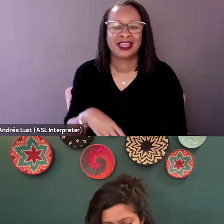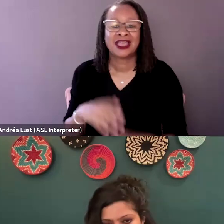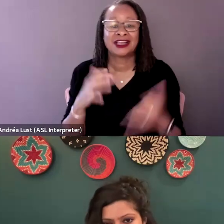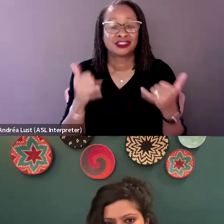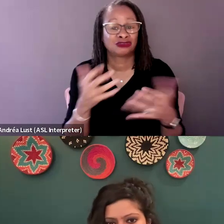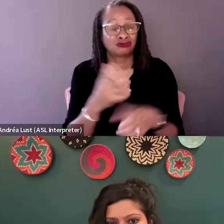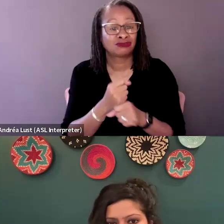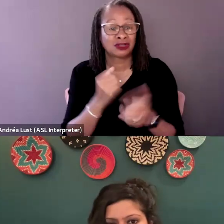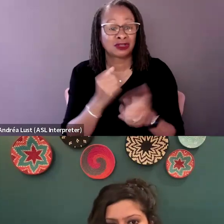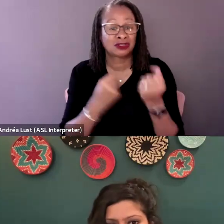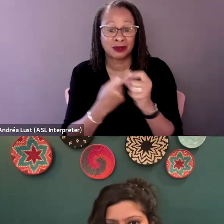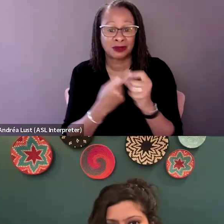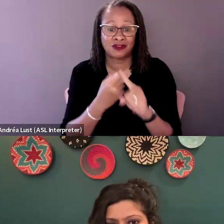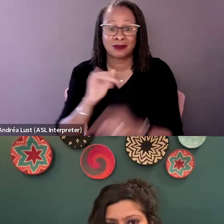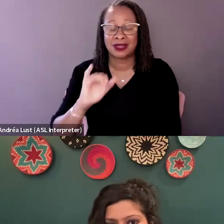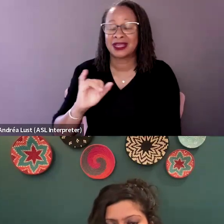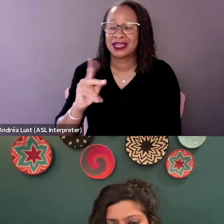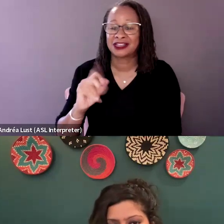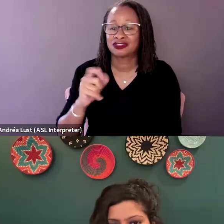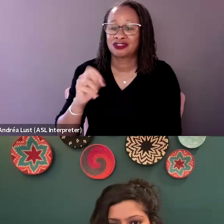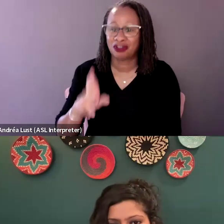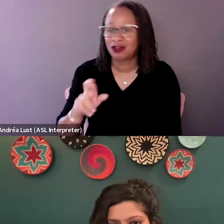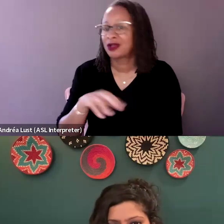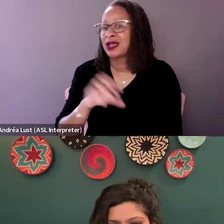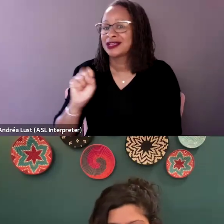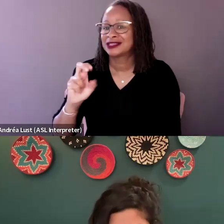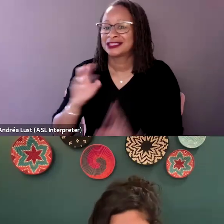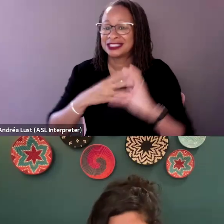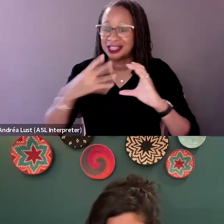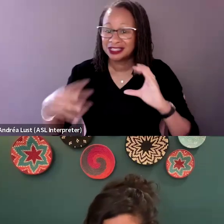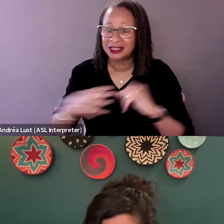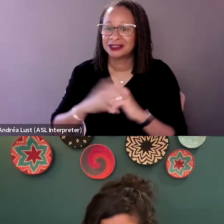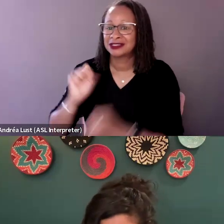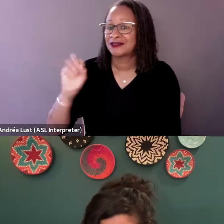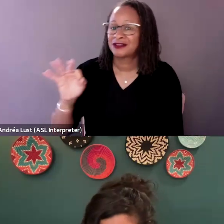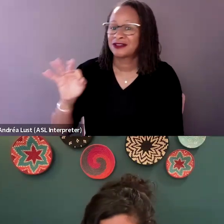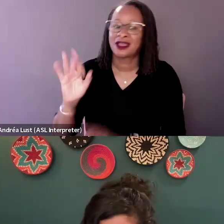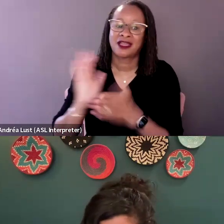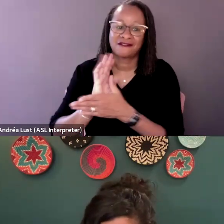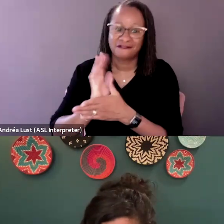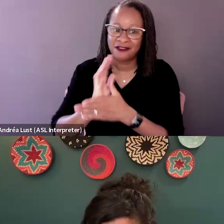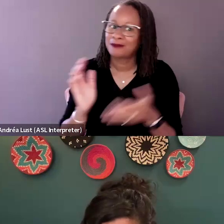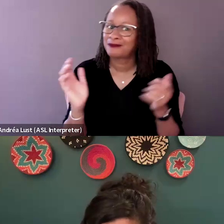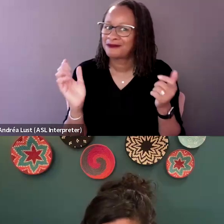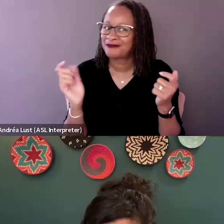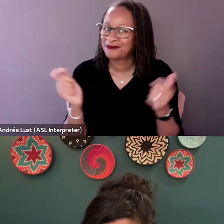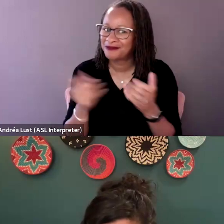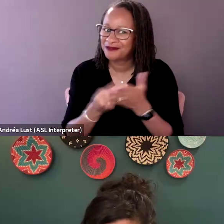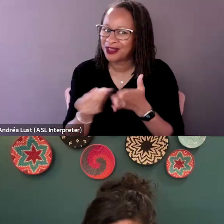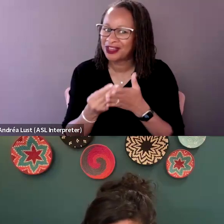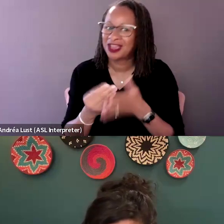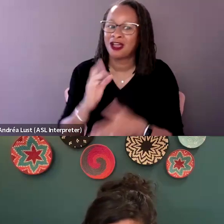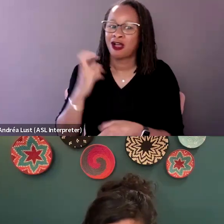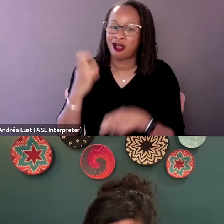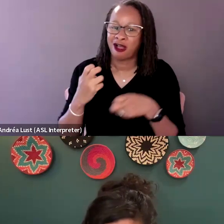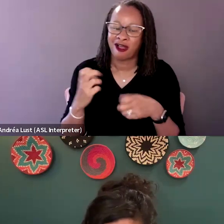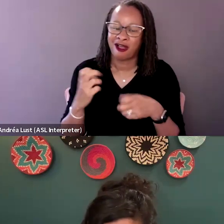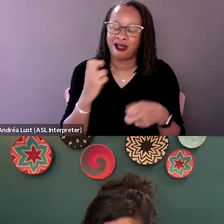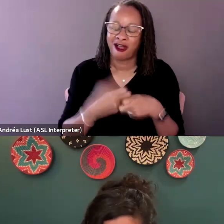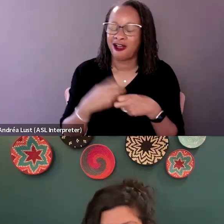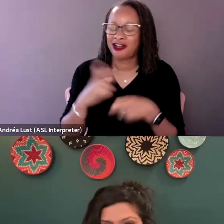Sarvanik's film Against the Tide, which by the way in the beginning was called Fish Finger Seductions, premiered and won